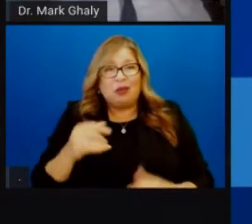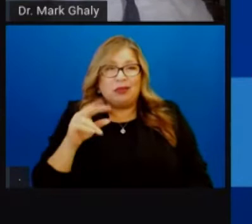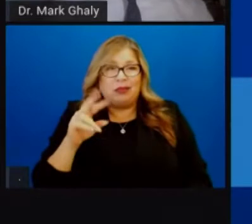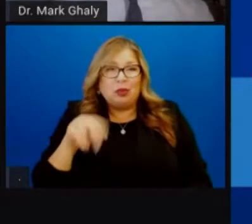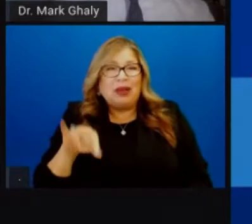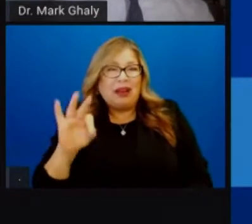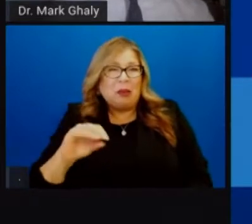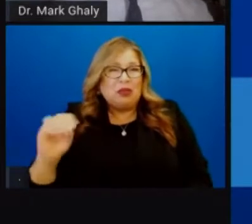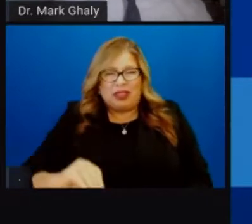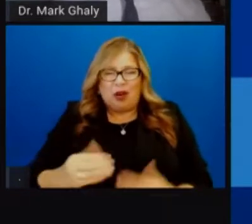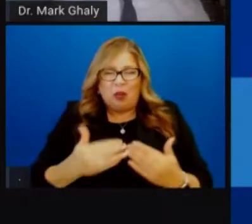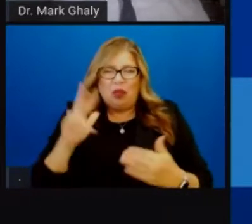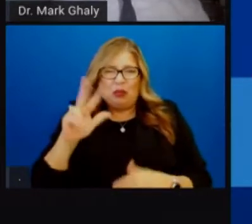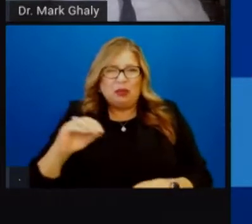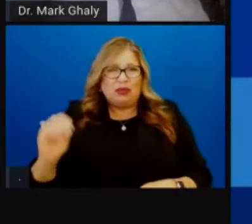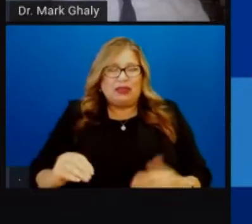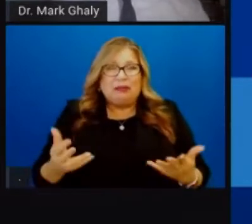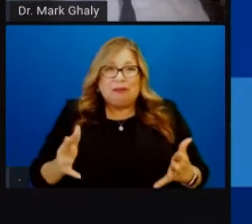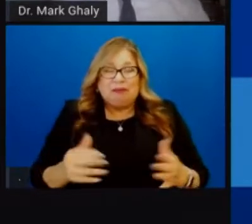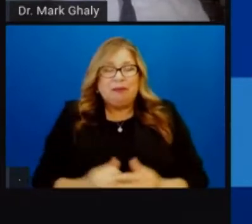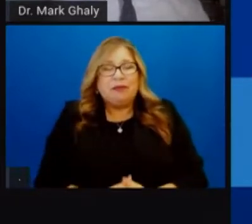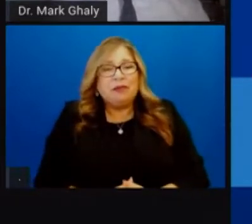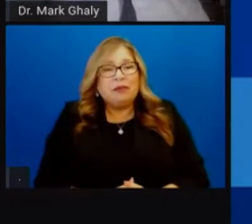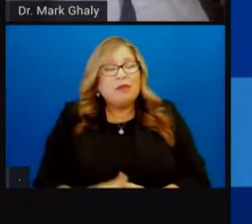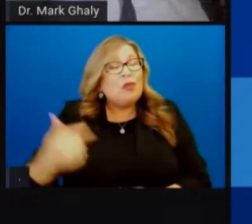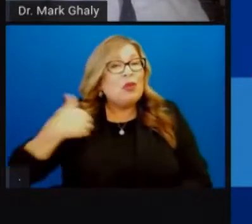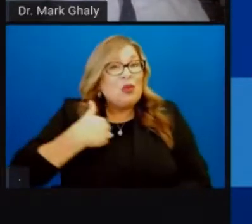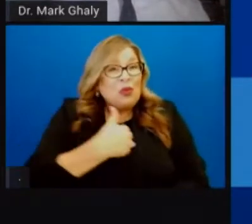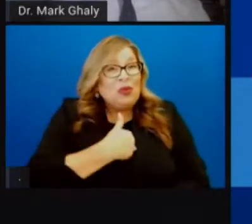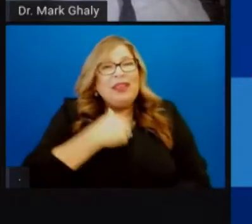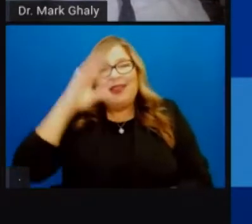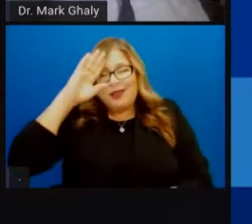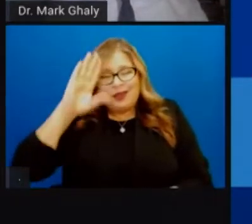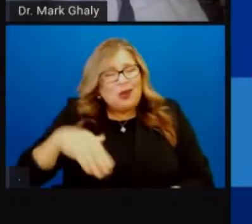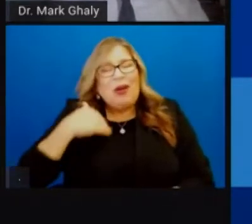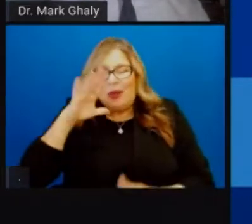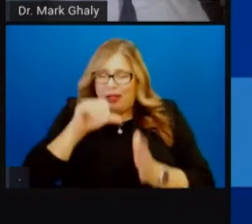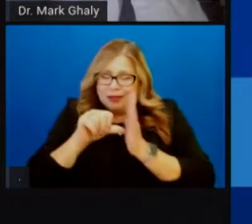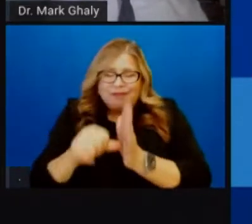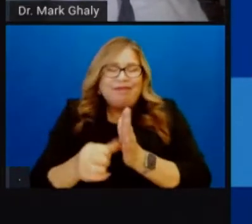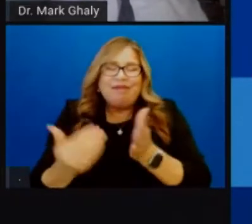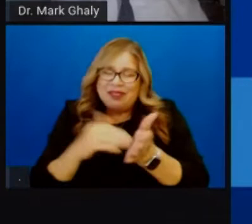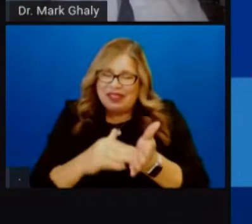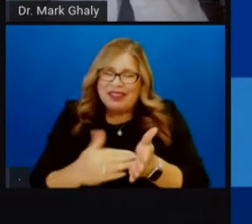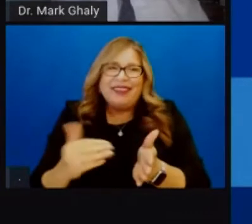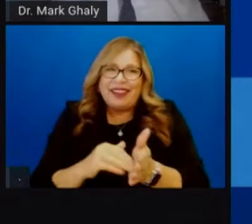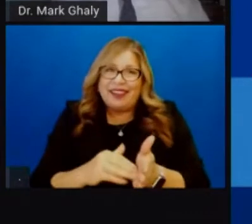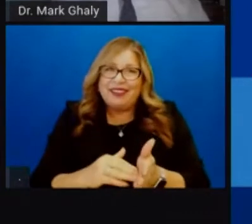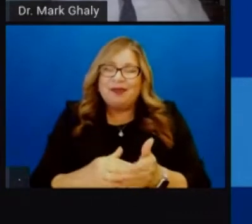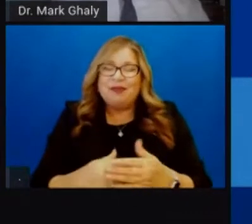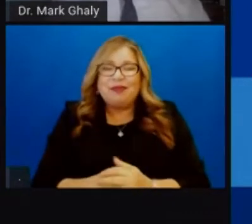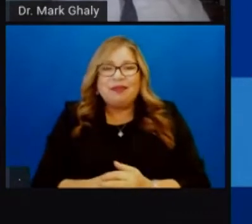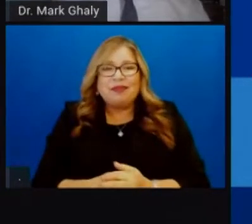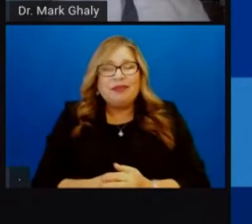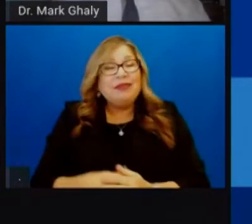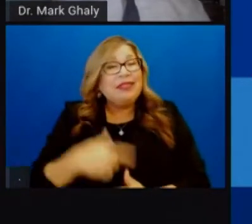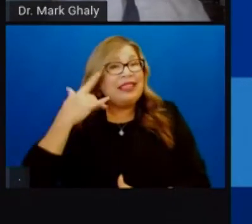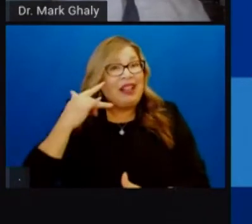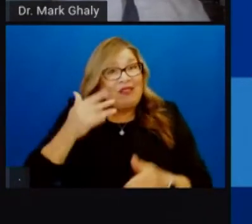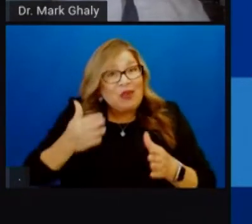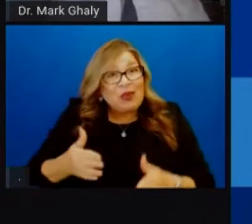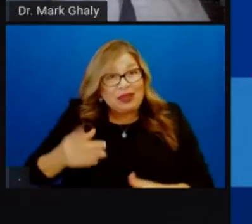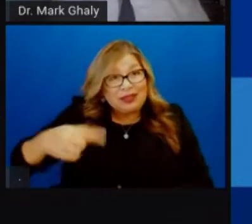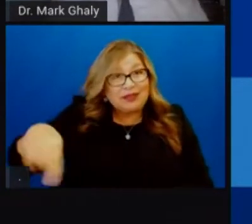that we know that California, I'll say it again and again, even again in this presentation, that Californians and